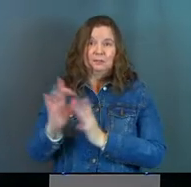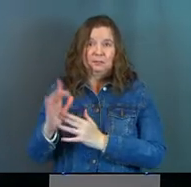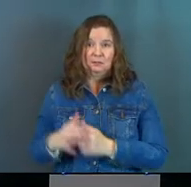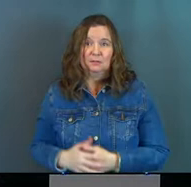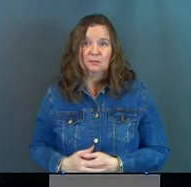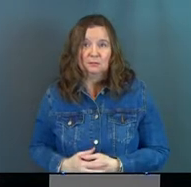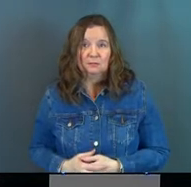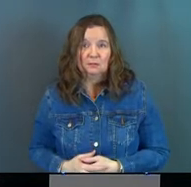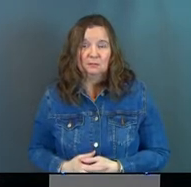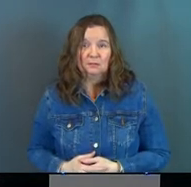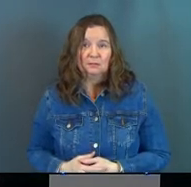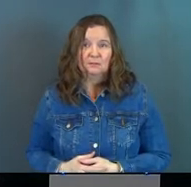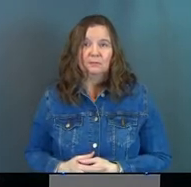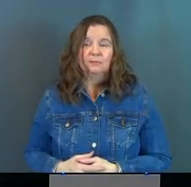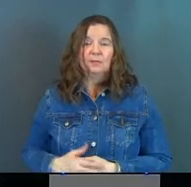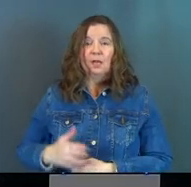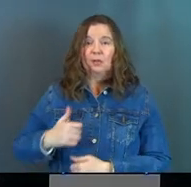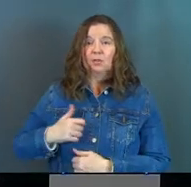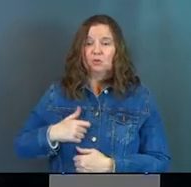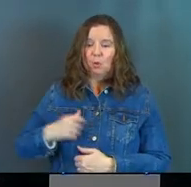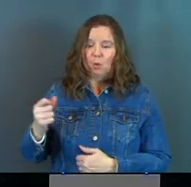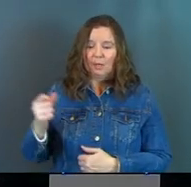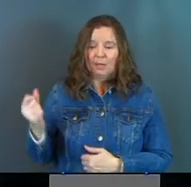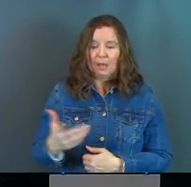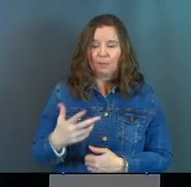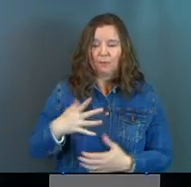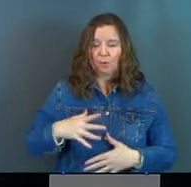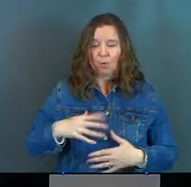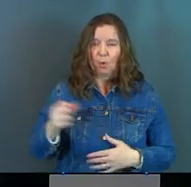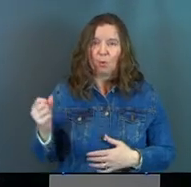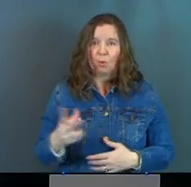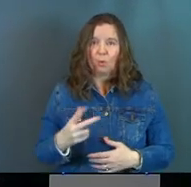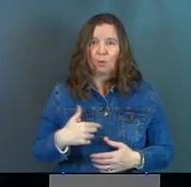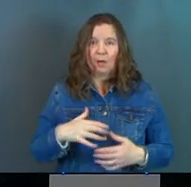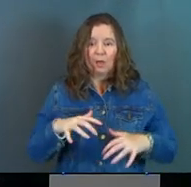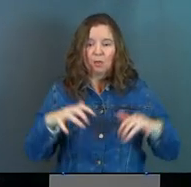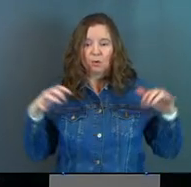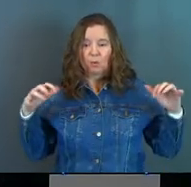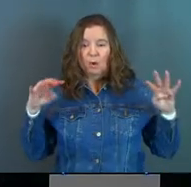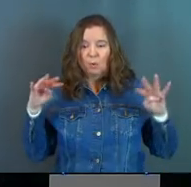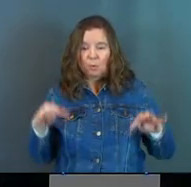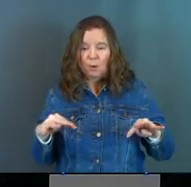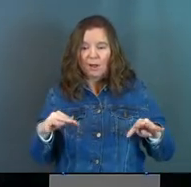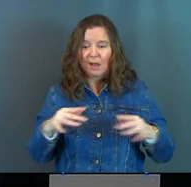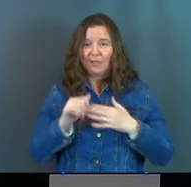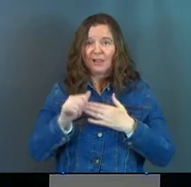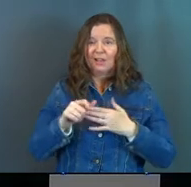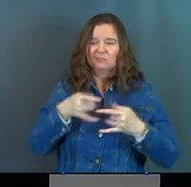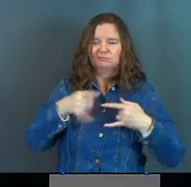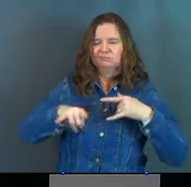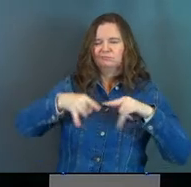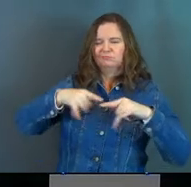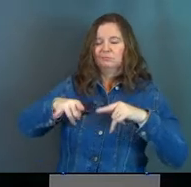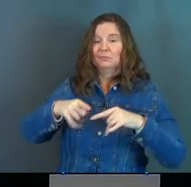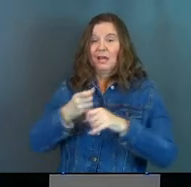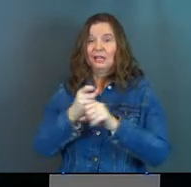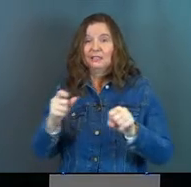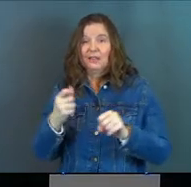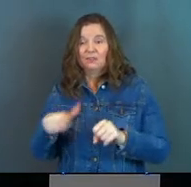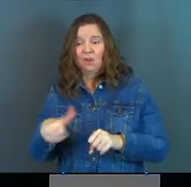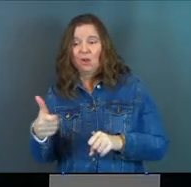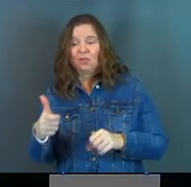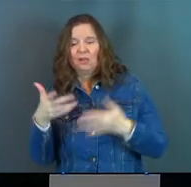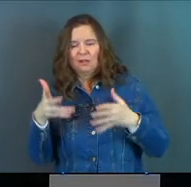Jesus. And the soldiers gambled for his clothes, throwing the dice, and the crowd watched. The leaders scoffed, and he saved others, they